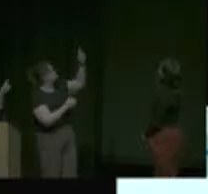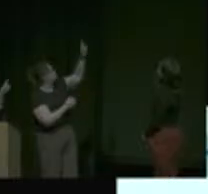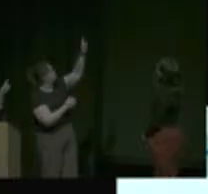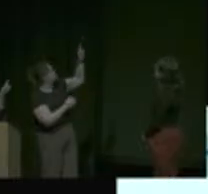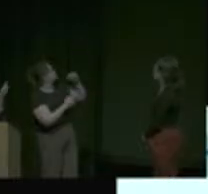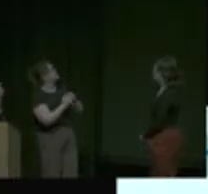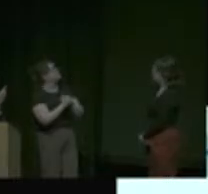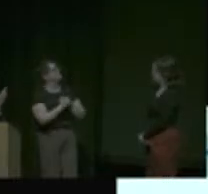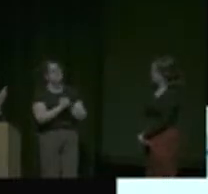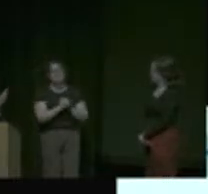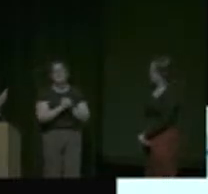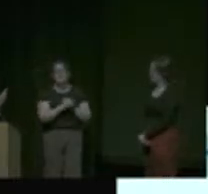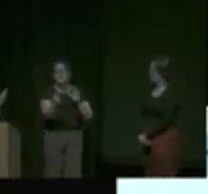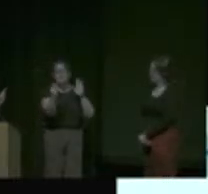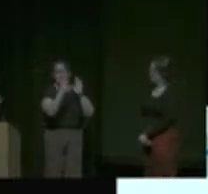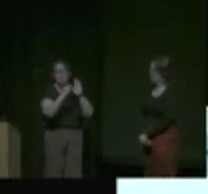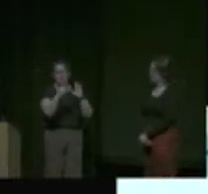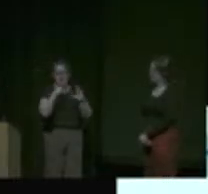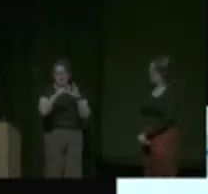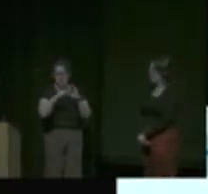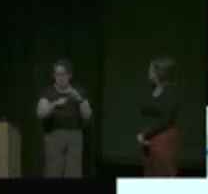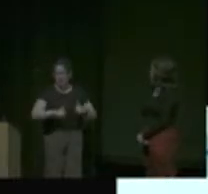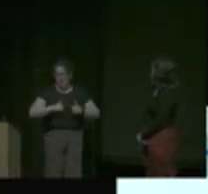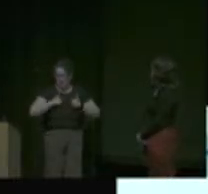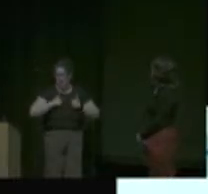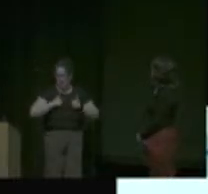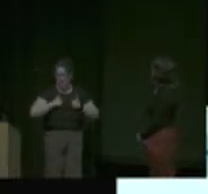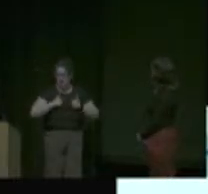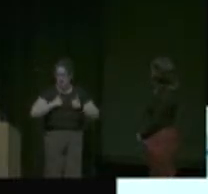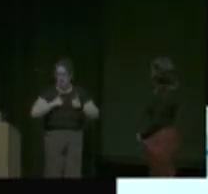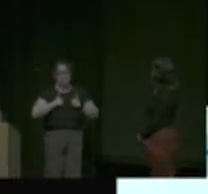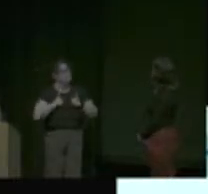but please take a look at the email address. It's